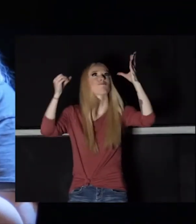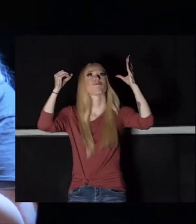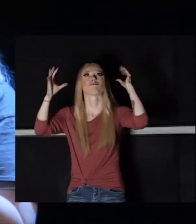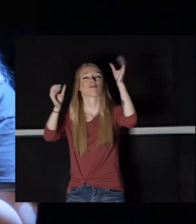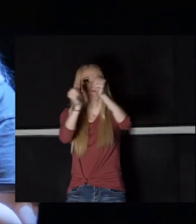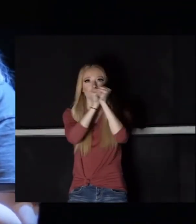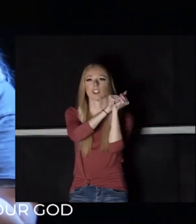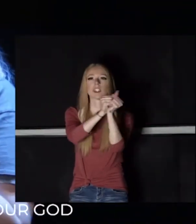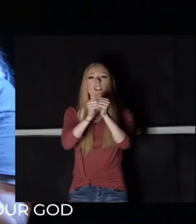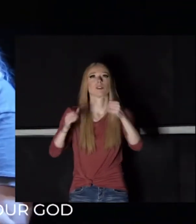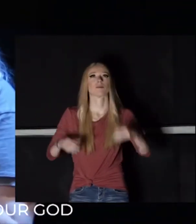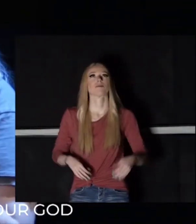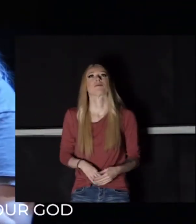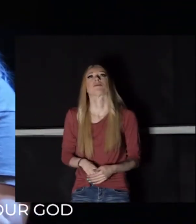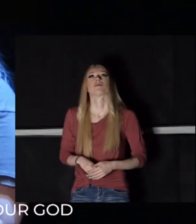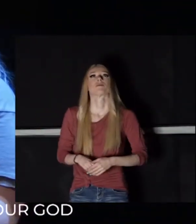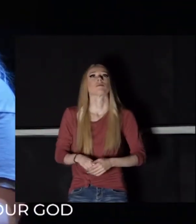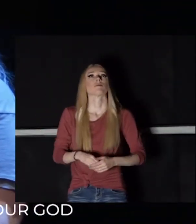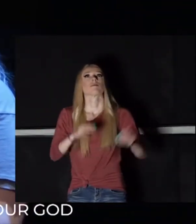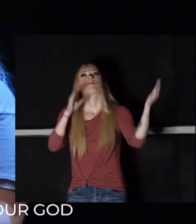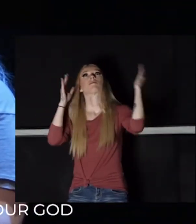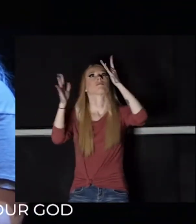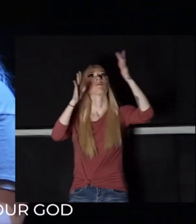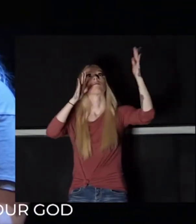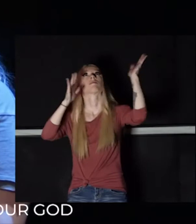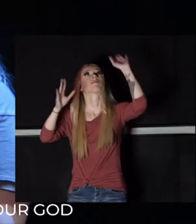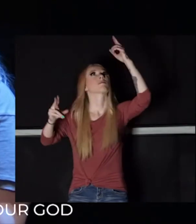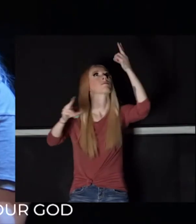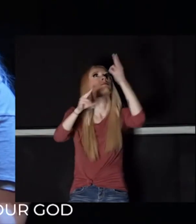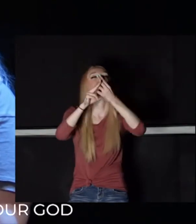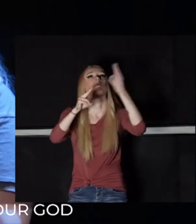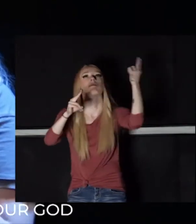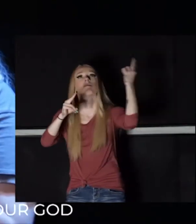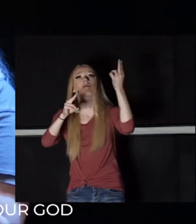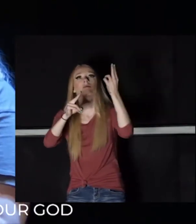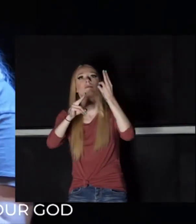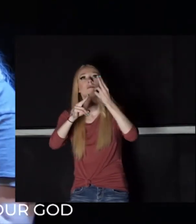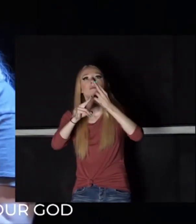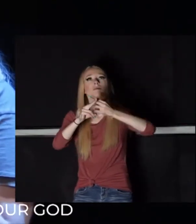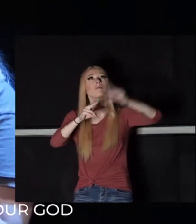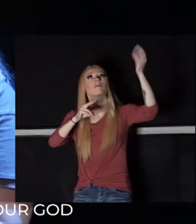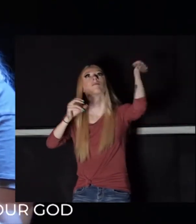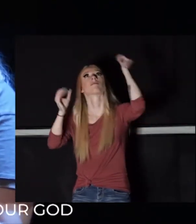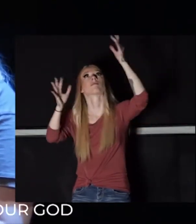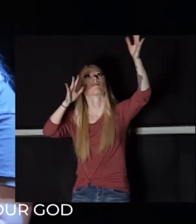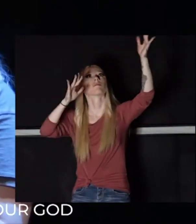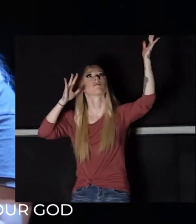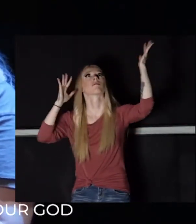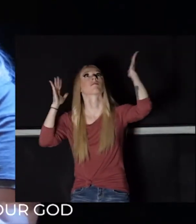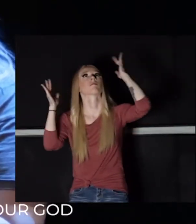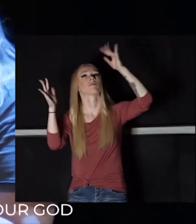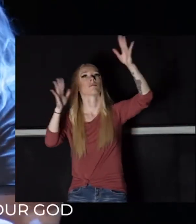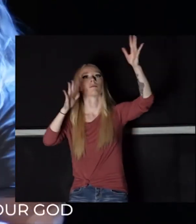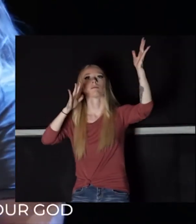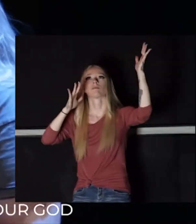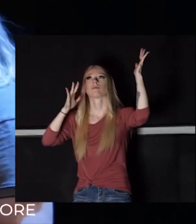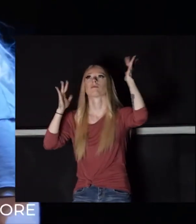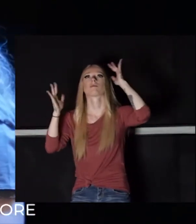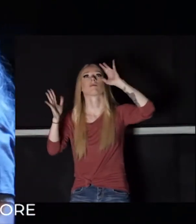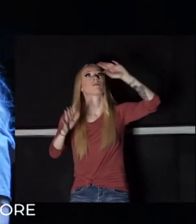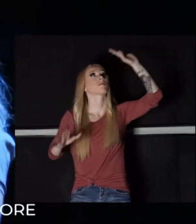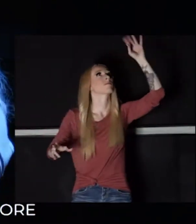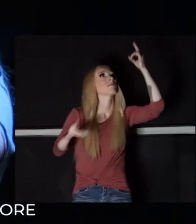together. Let's sing. And oh, praise the name of the Lord. Come on, you lift your